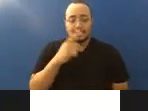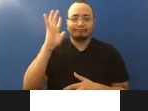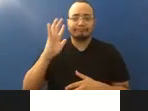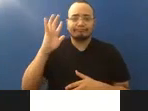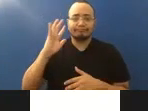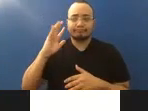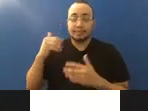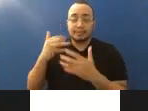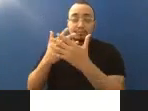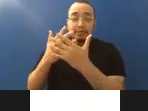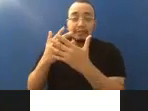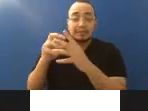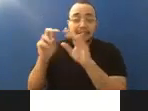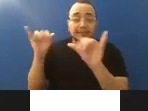trauma,